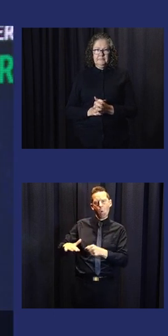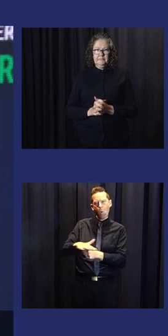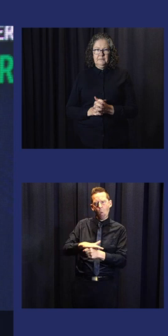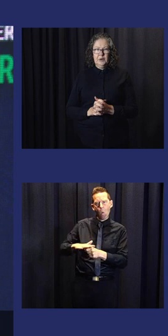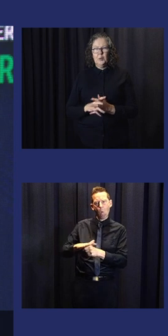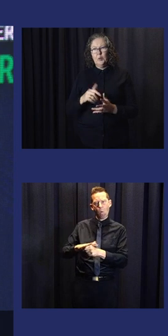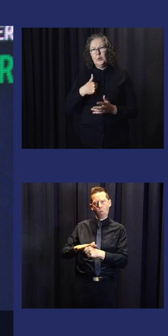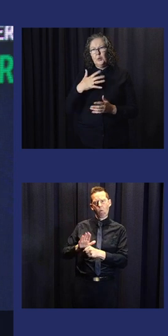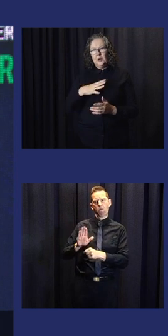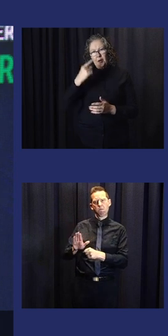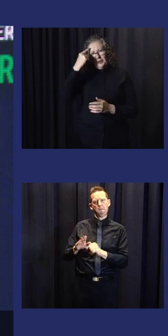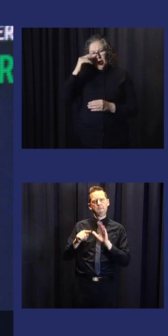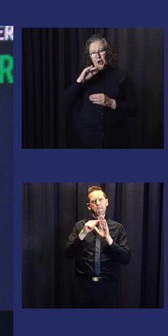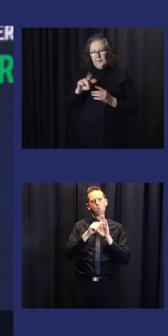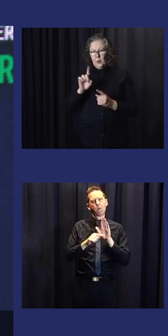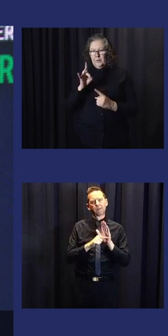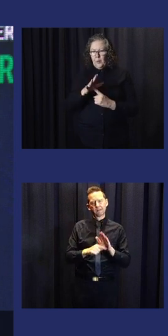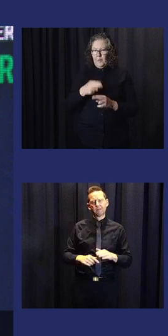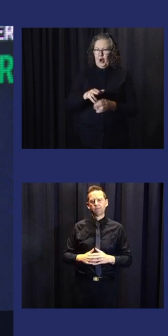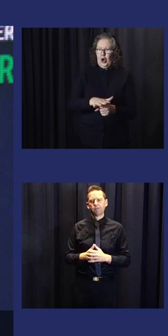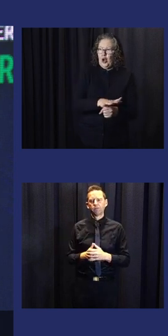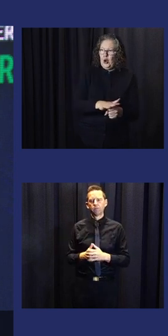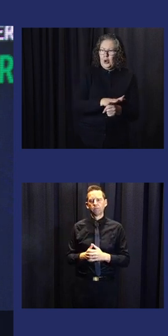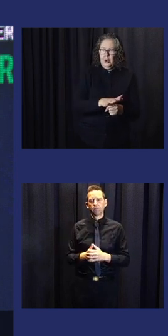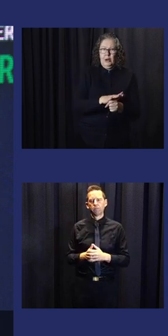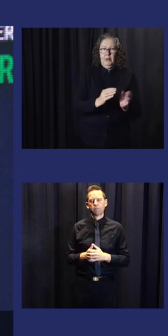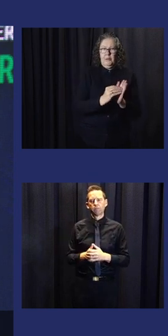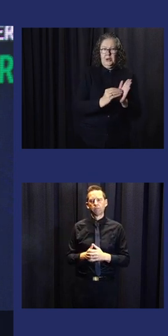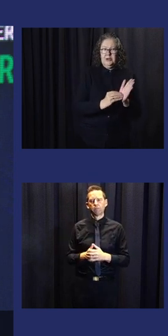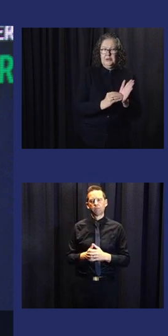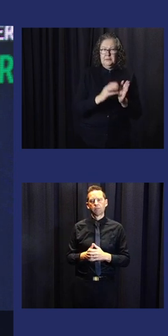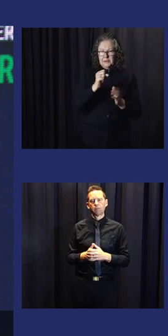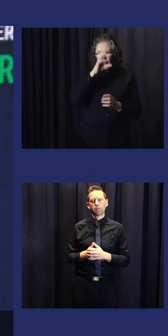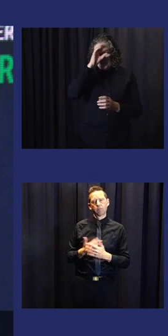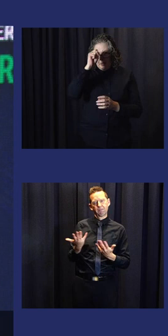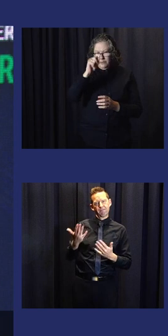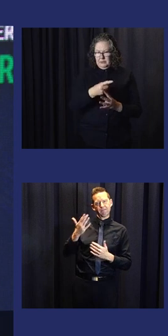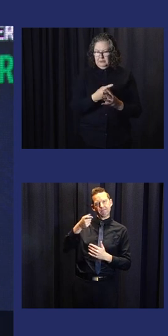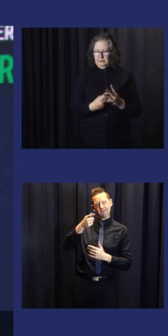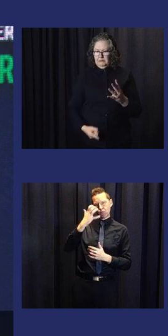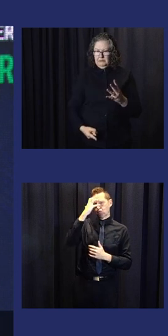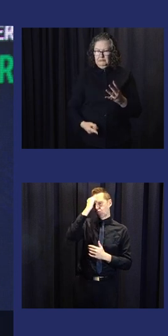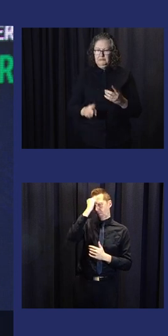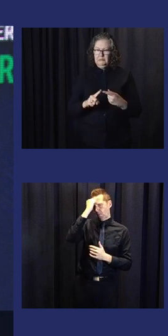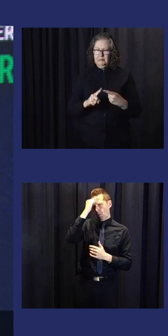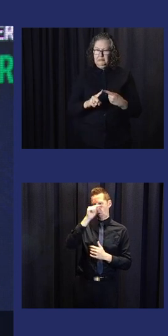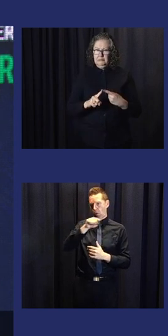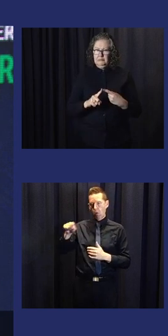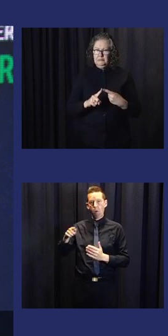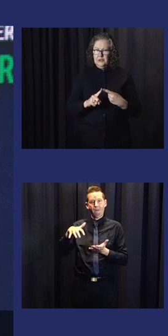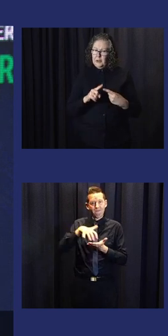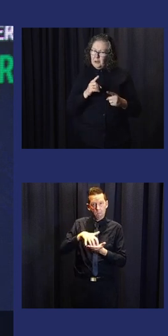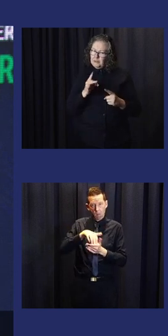policy. We have to remember the 4 main messages in this regard. Number 1 is prioritize the most